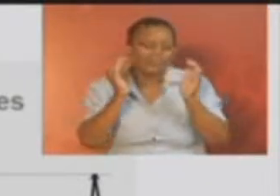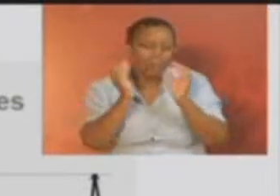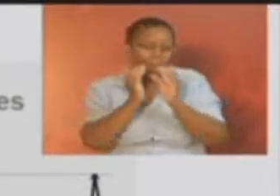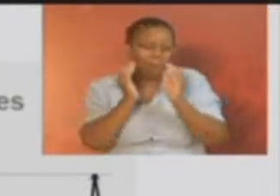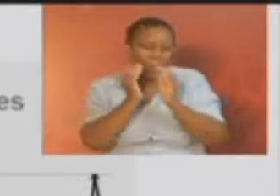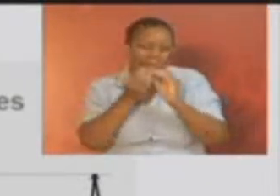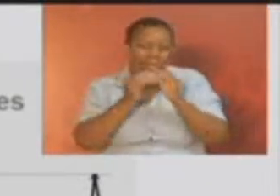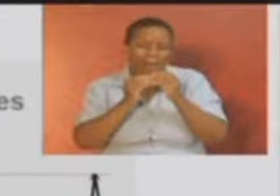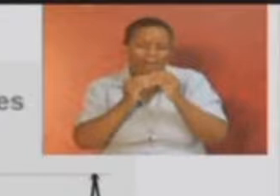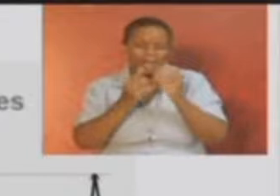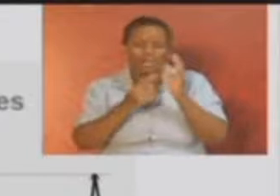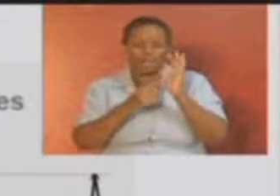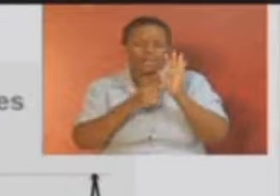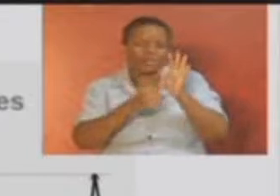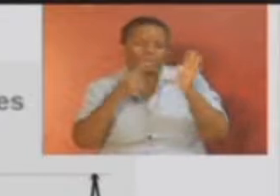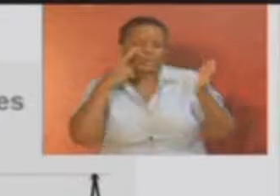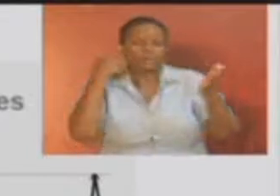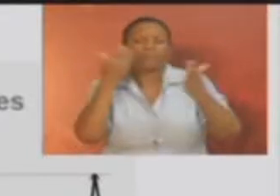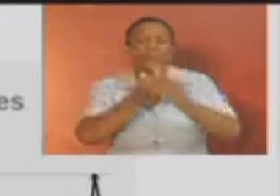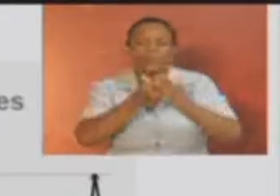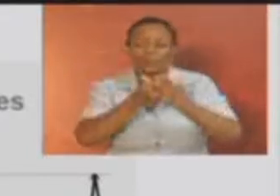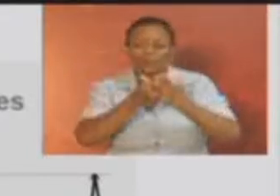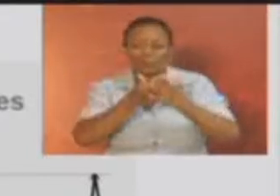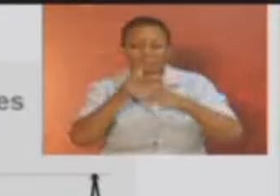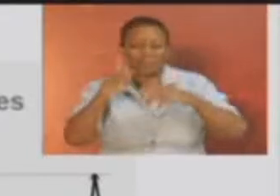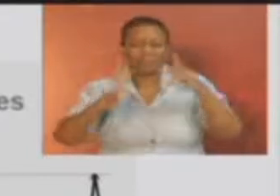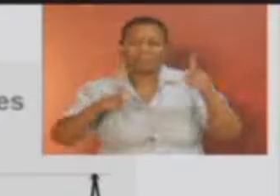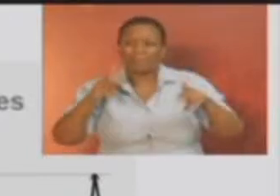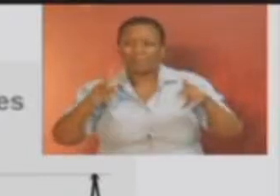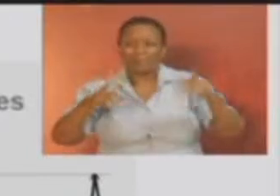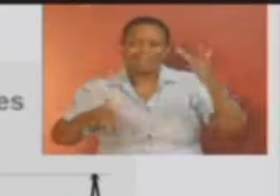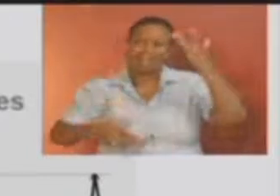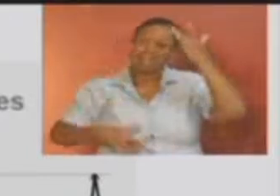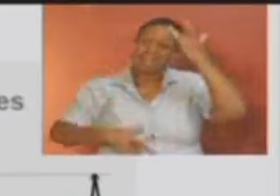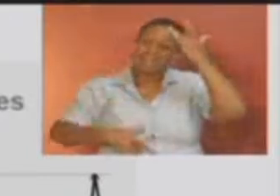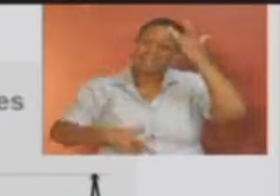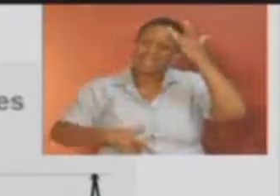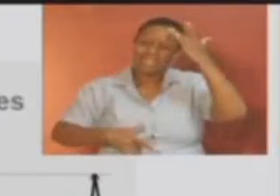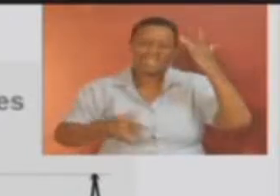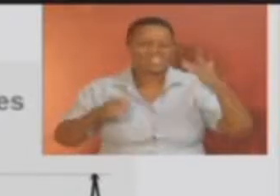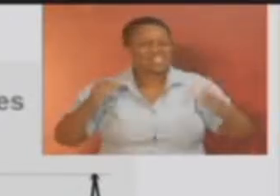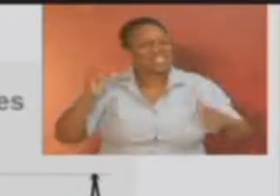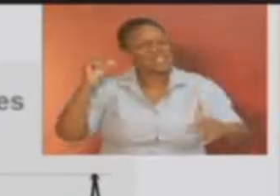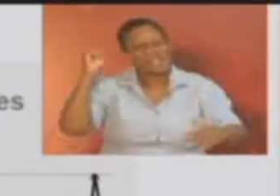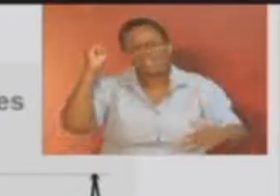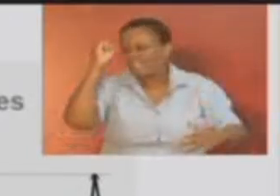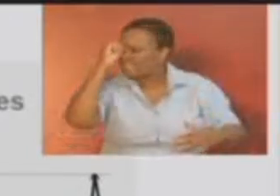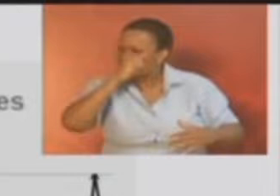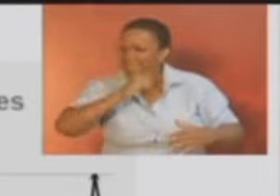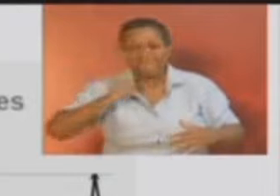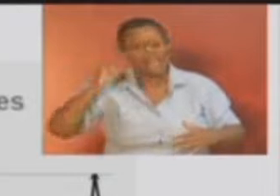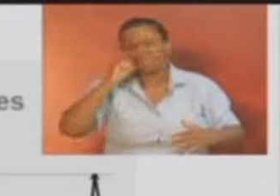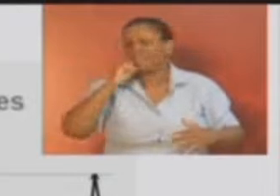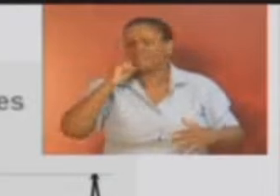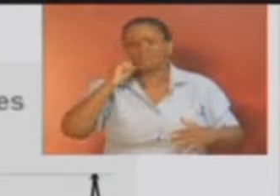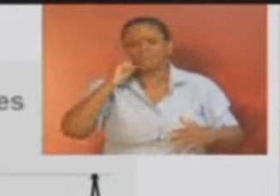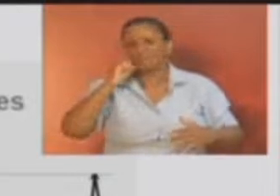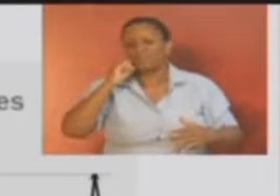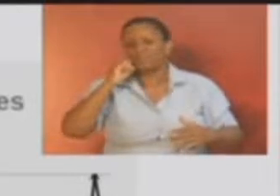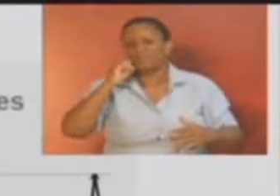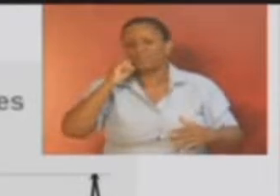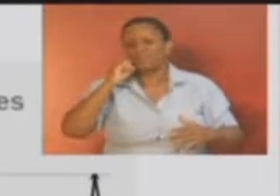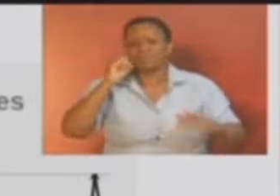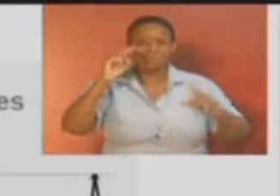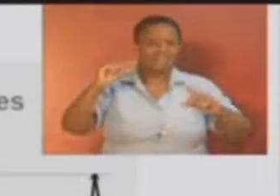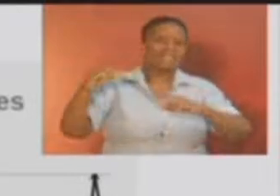into more detail on the clinical perspective as far as that is concerned. Now, what is important to note is that over the last week, we have been